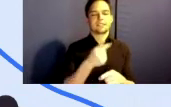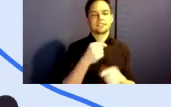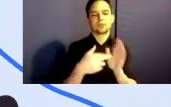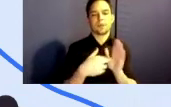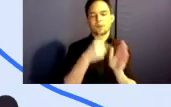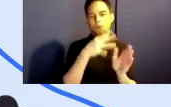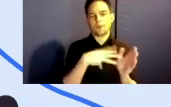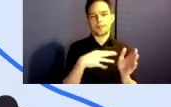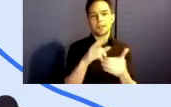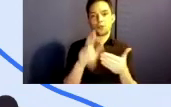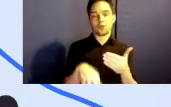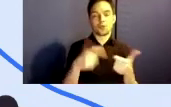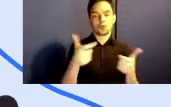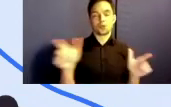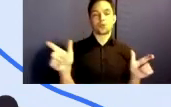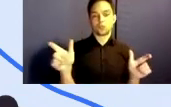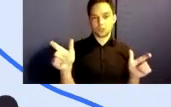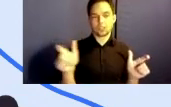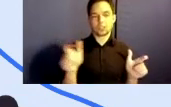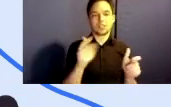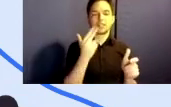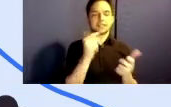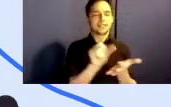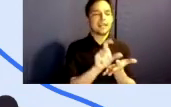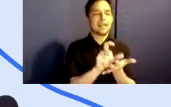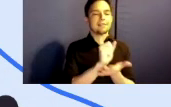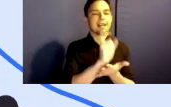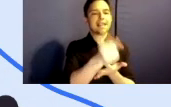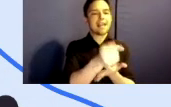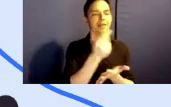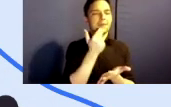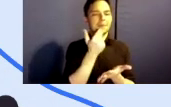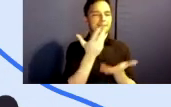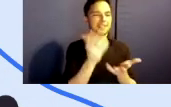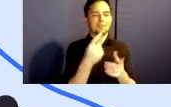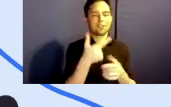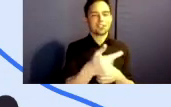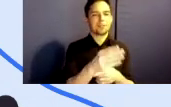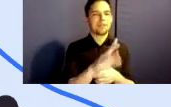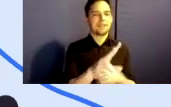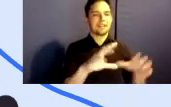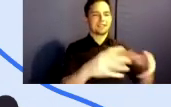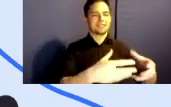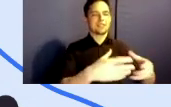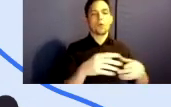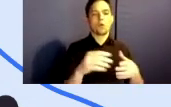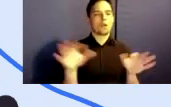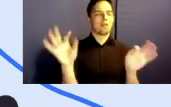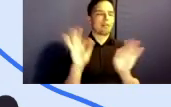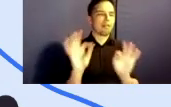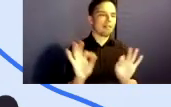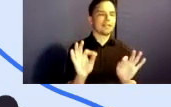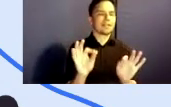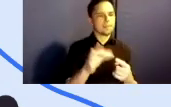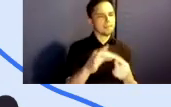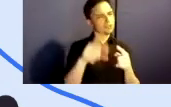really huge. That's little allocation of a budget to GBV, or little consideration of special needs of women and